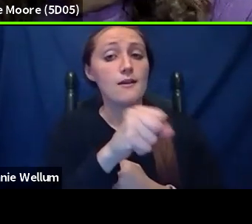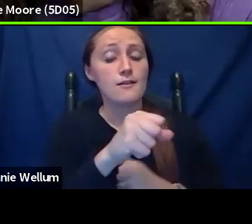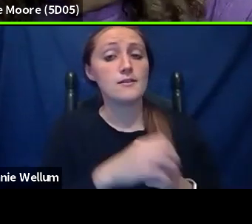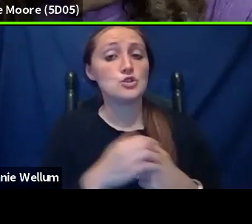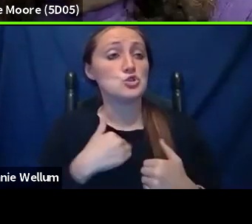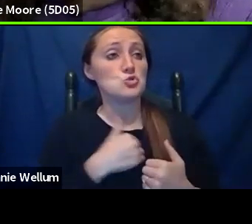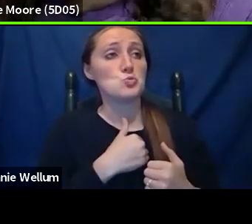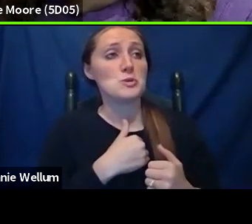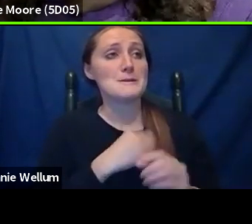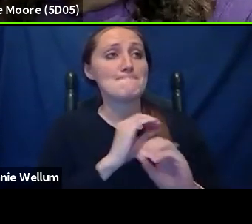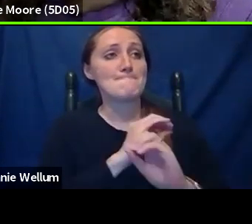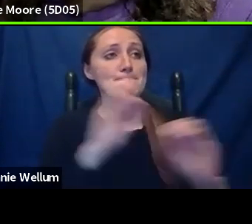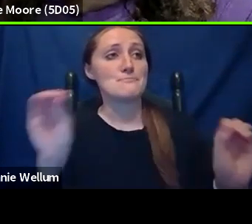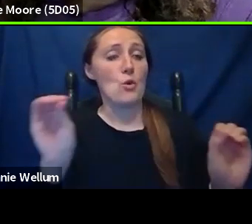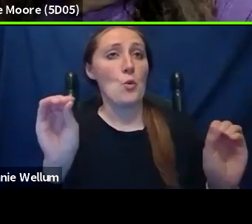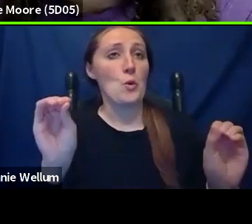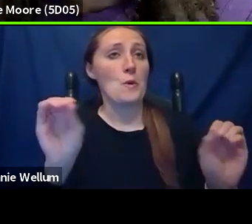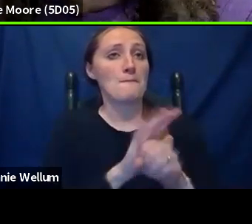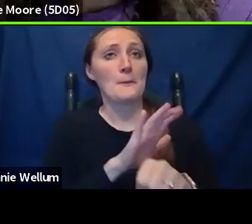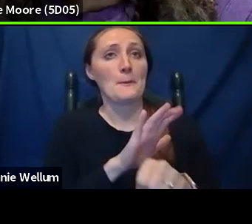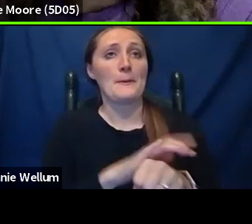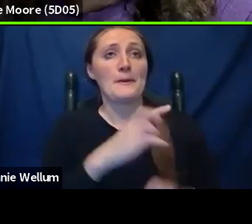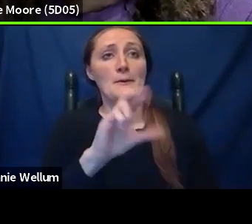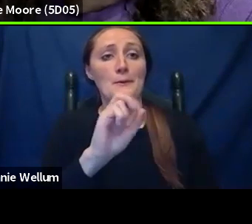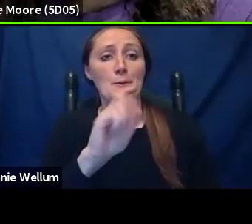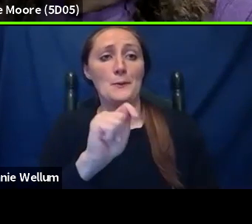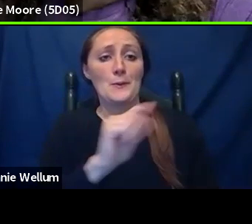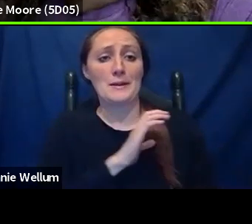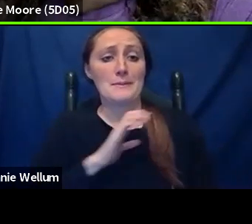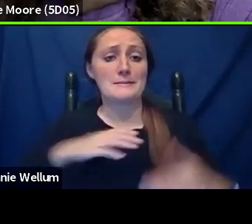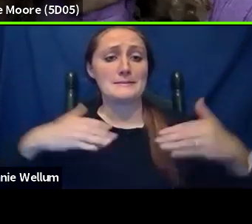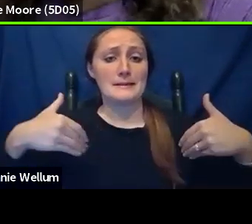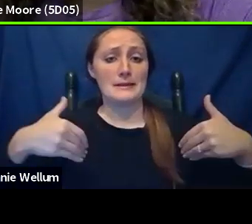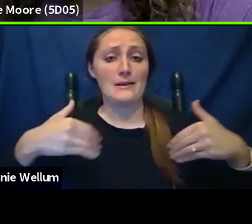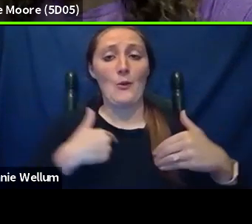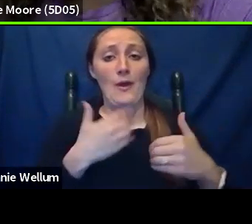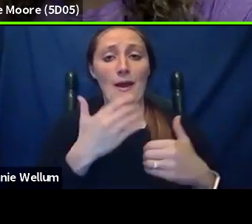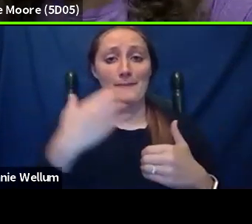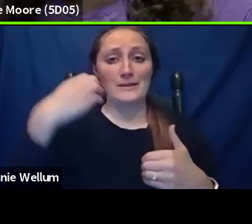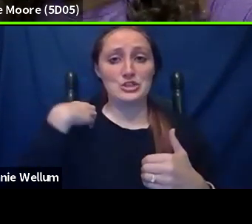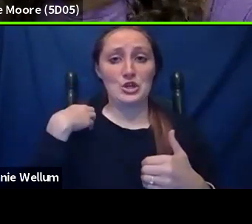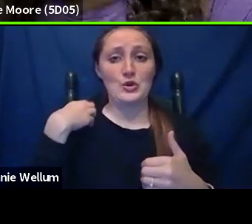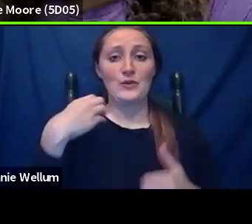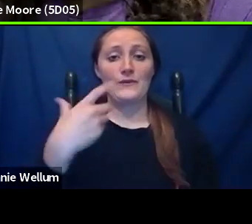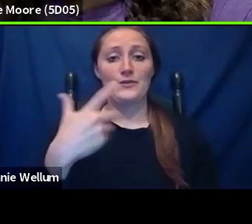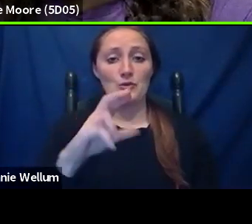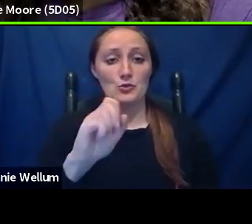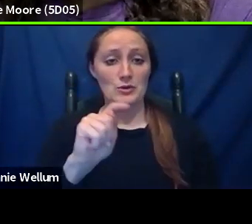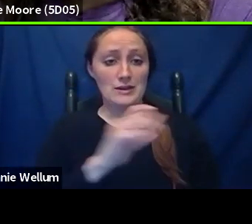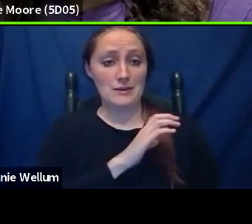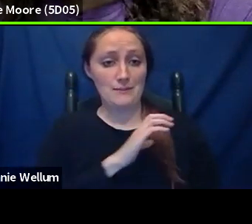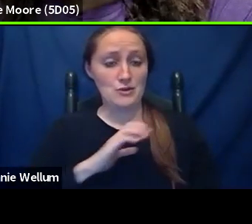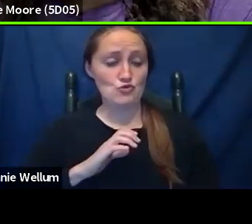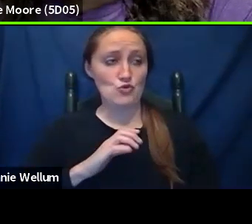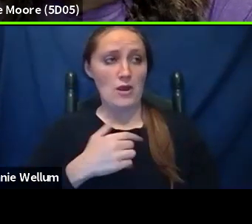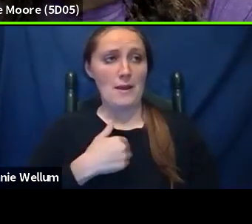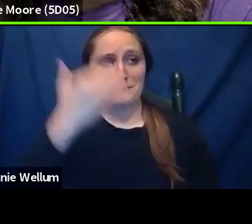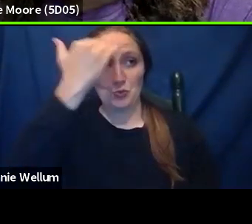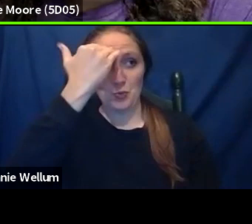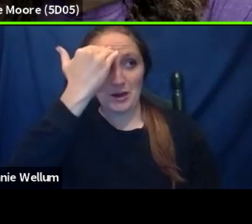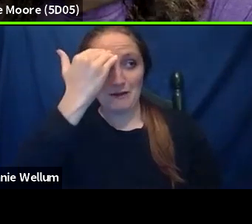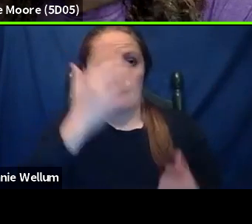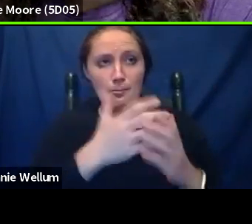don't have a full-on grants committee yet, but I'm the chair of the grants committee. So I'm aware of a lot of the legal requirements around, you